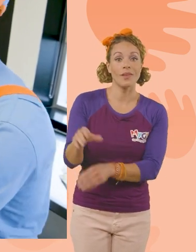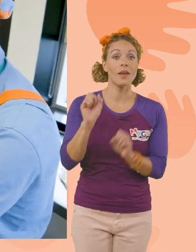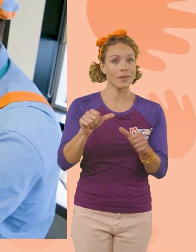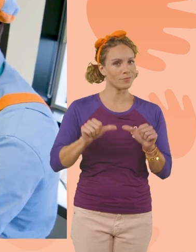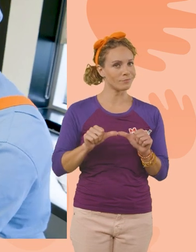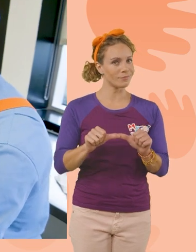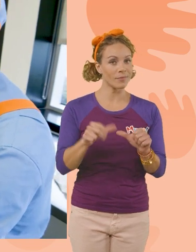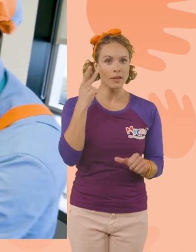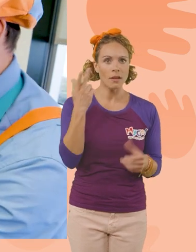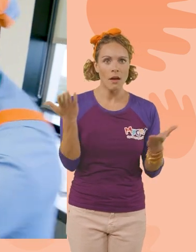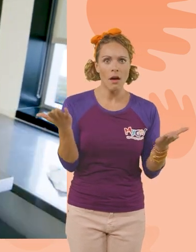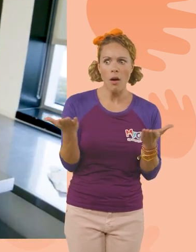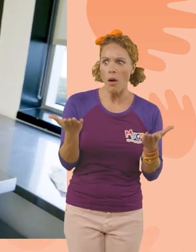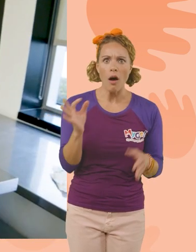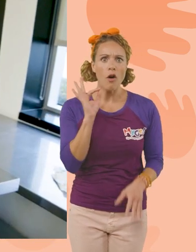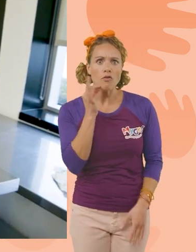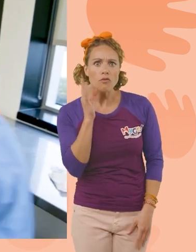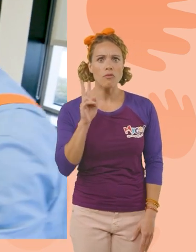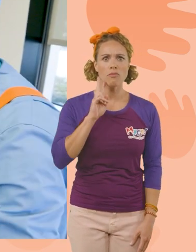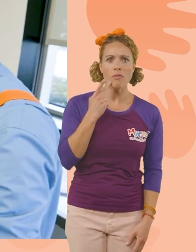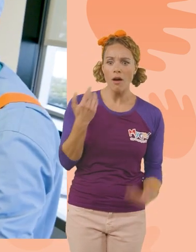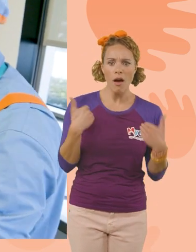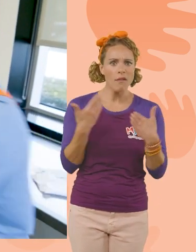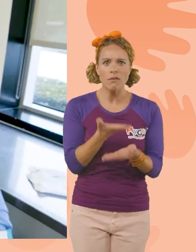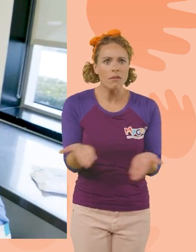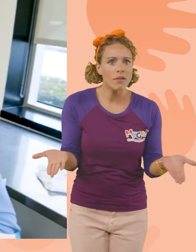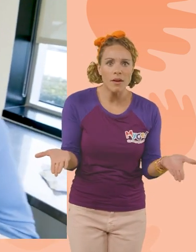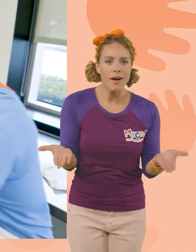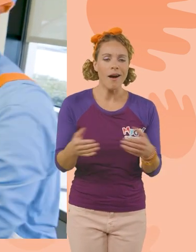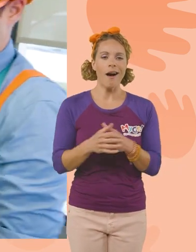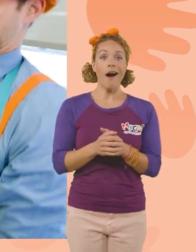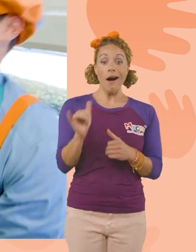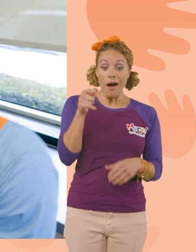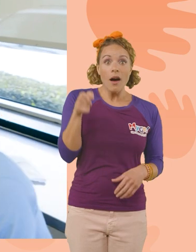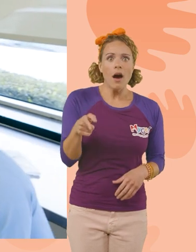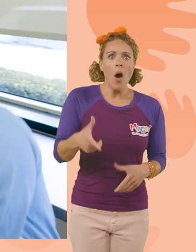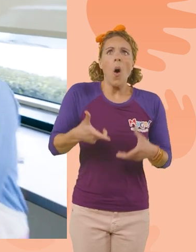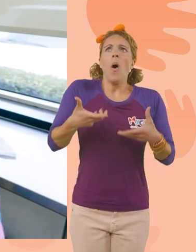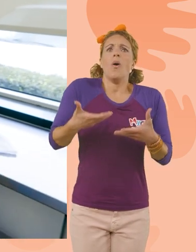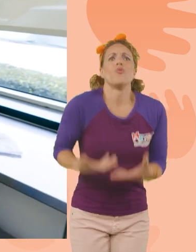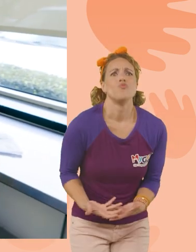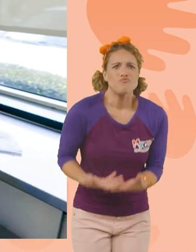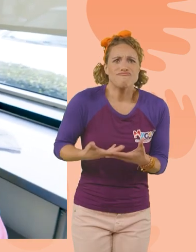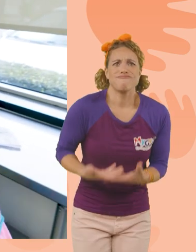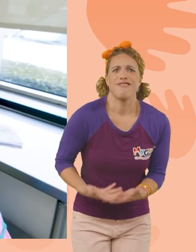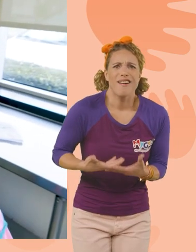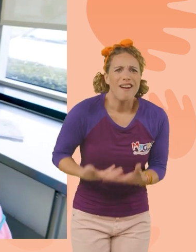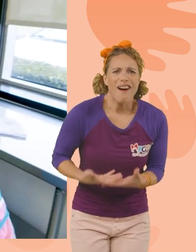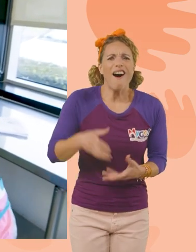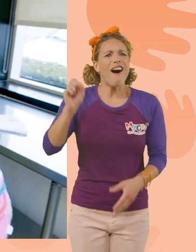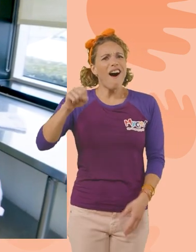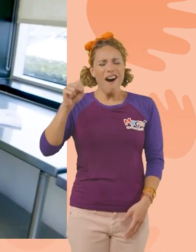can continue to see what type of fruits and vegetables we have. Like this. Whoa! This is so